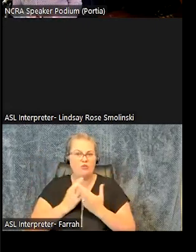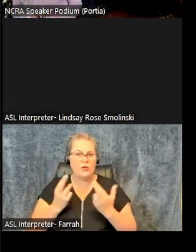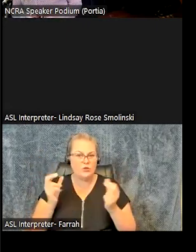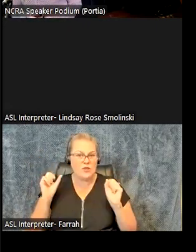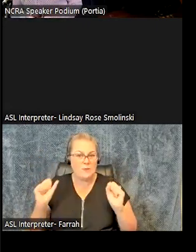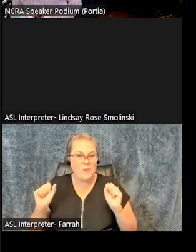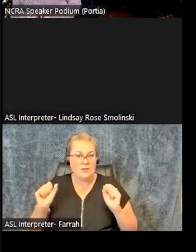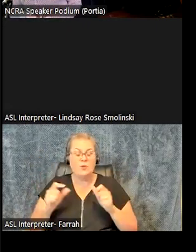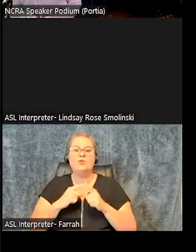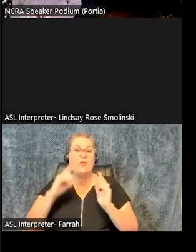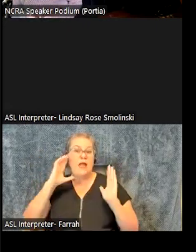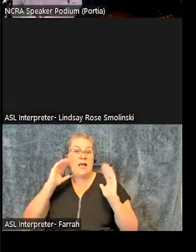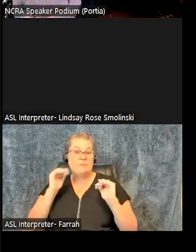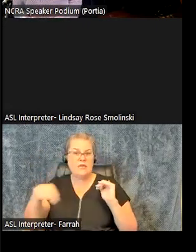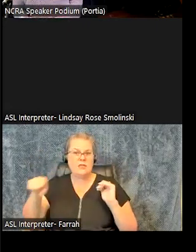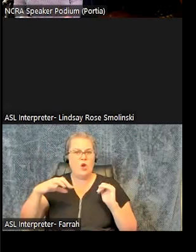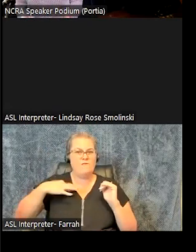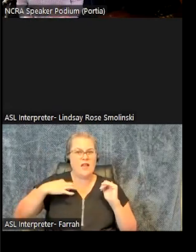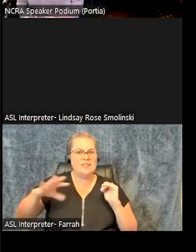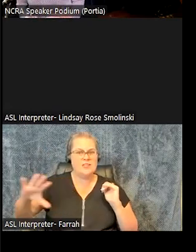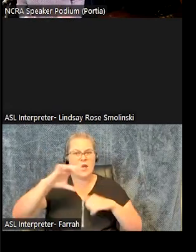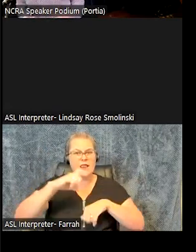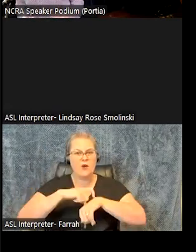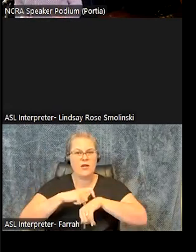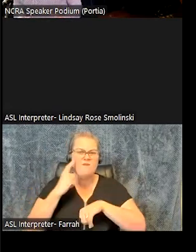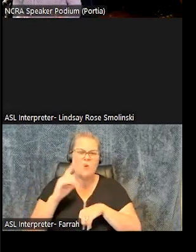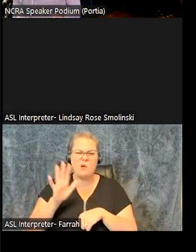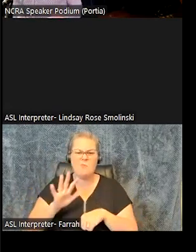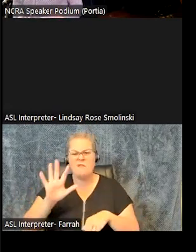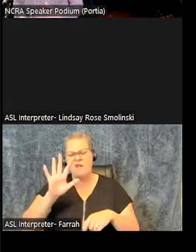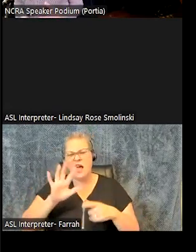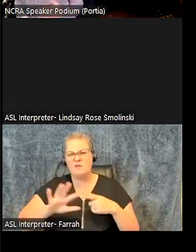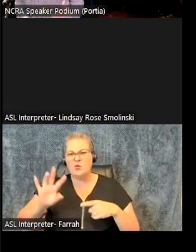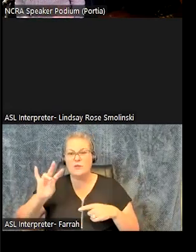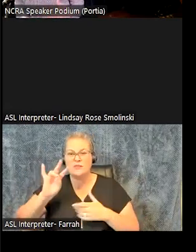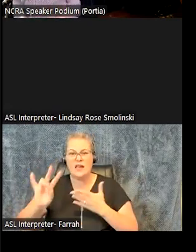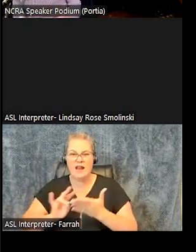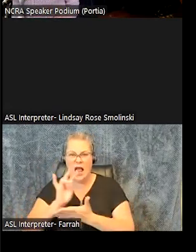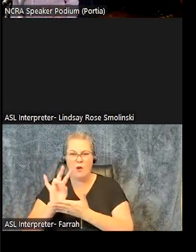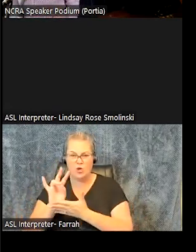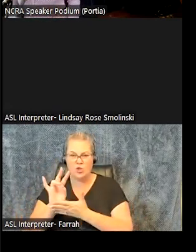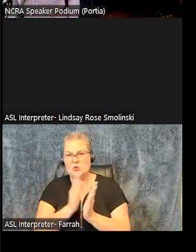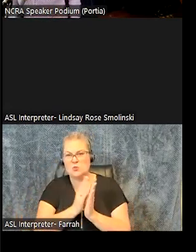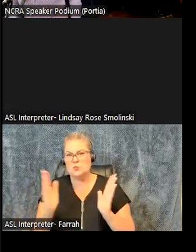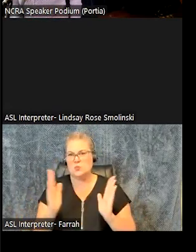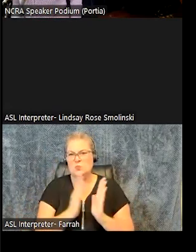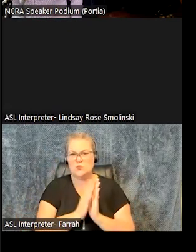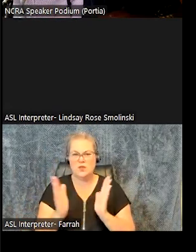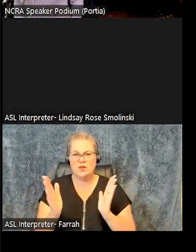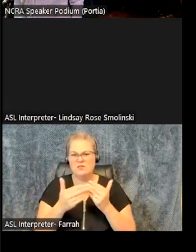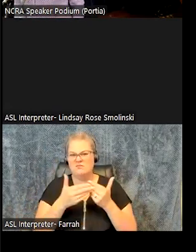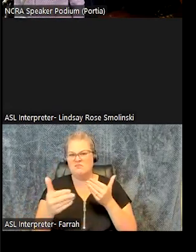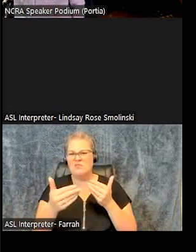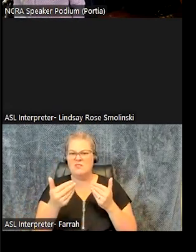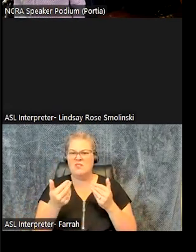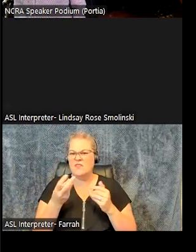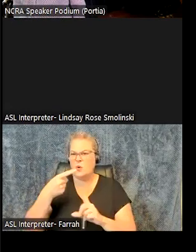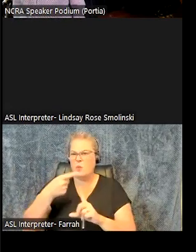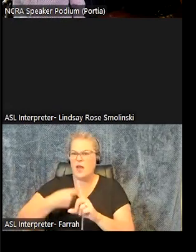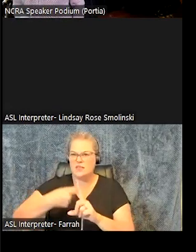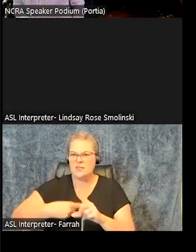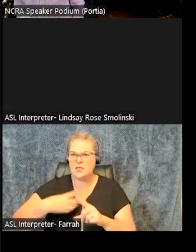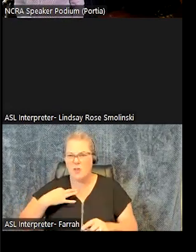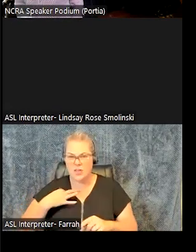is that they are volunteering their time for about 5 to 7 hours over the course of a couple of months. We also